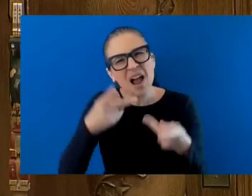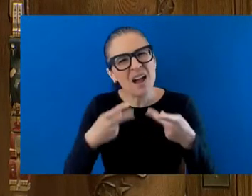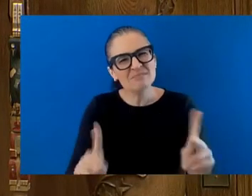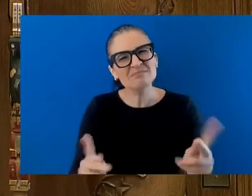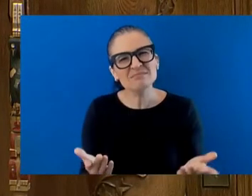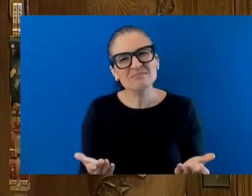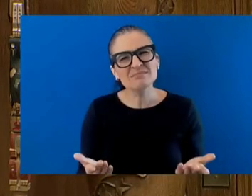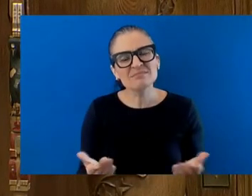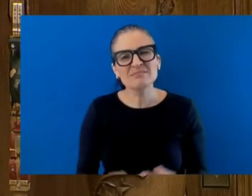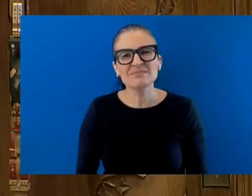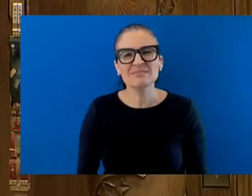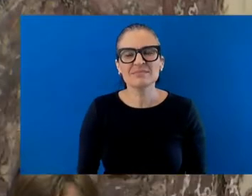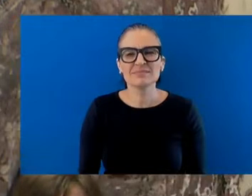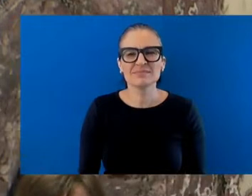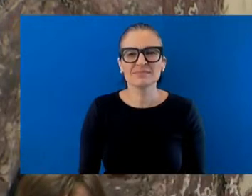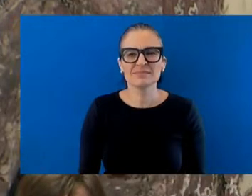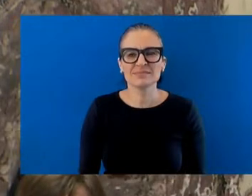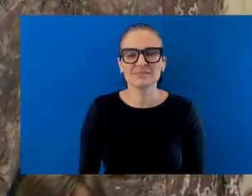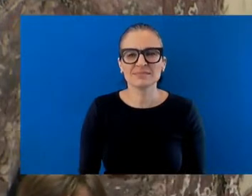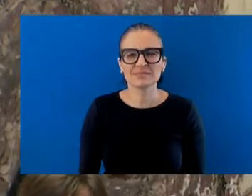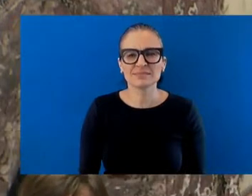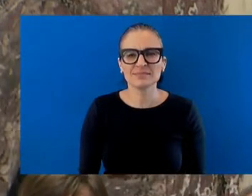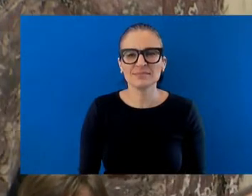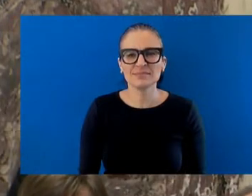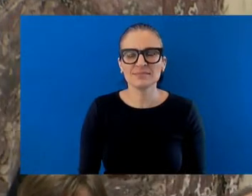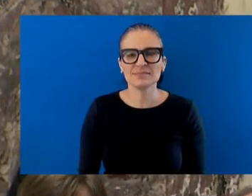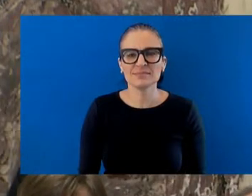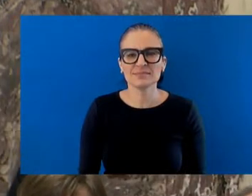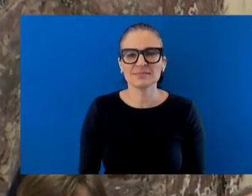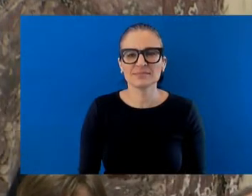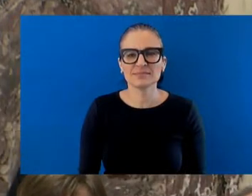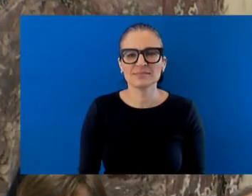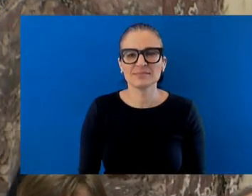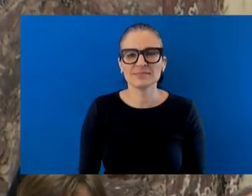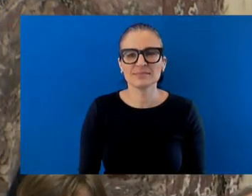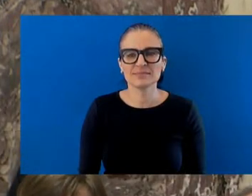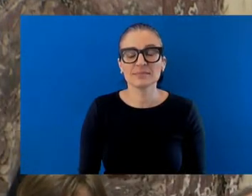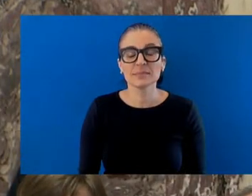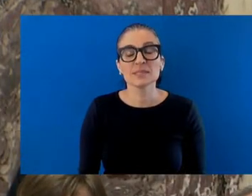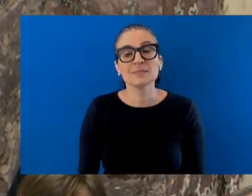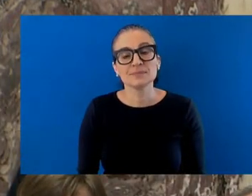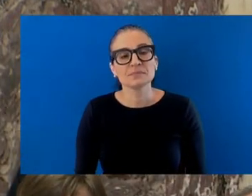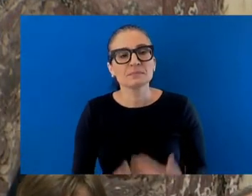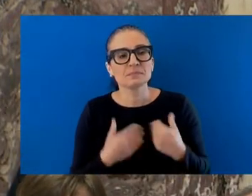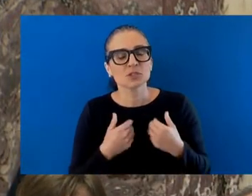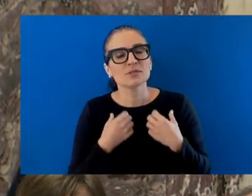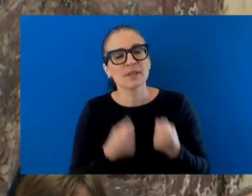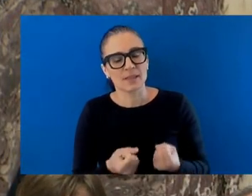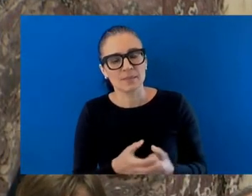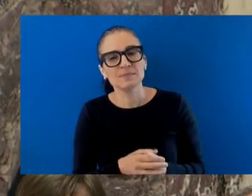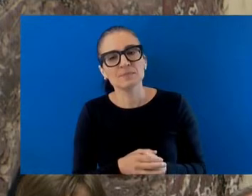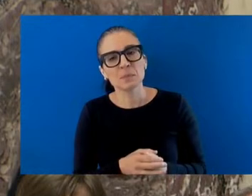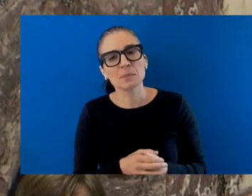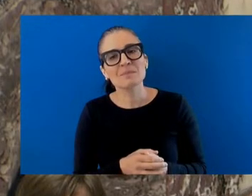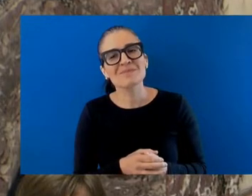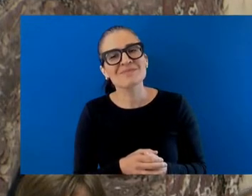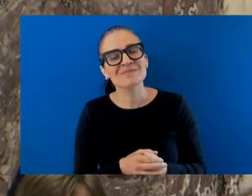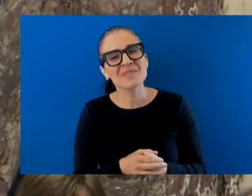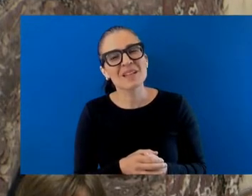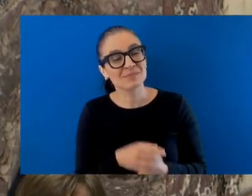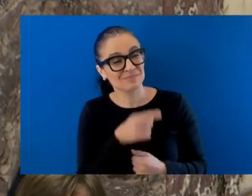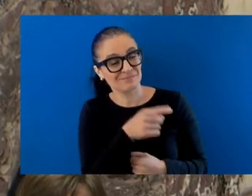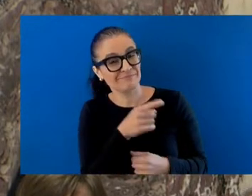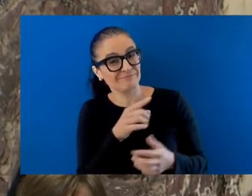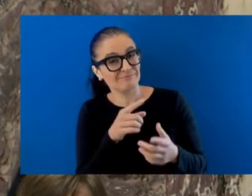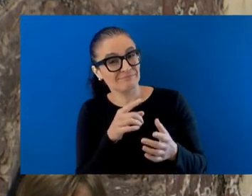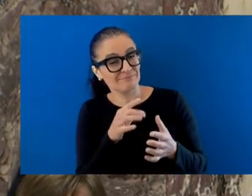Minister. Honourable Speaker, the member talks about smoking substances in hospitals. They are prohibited, period.